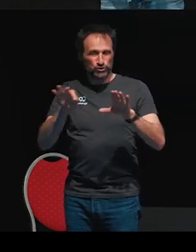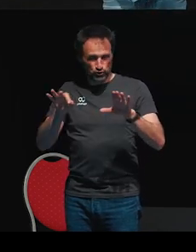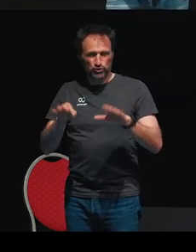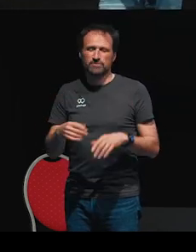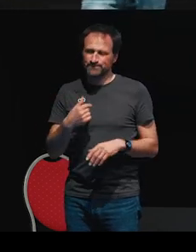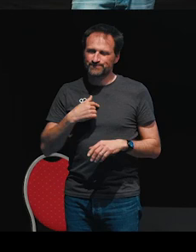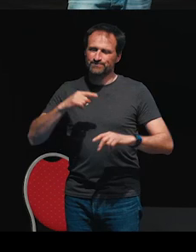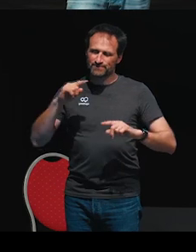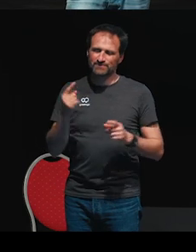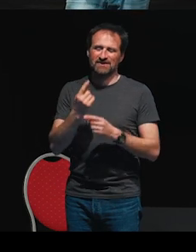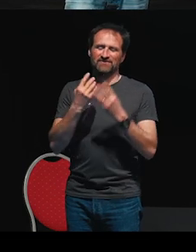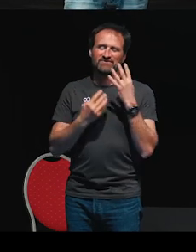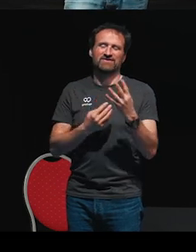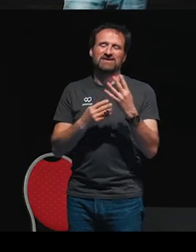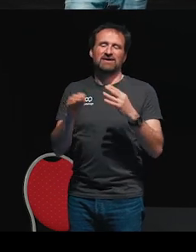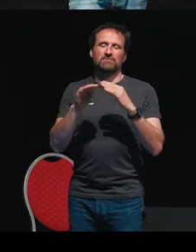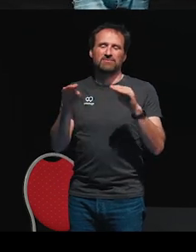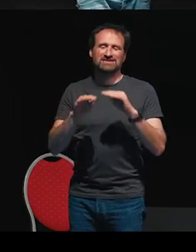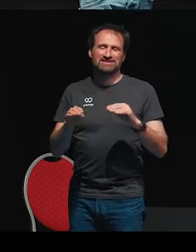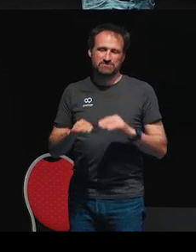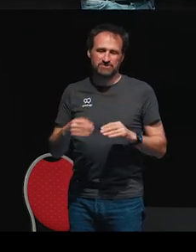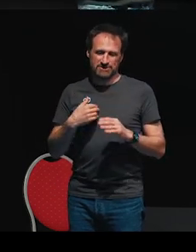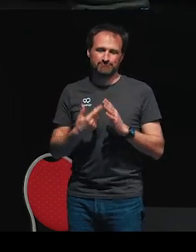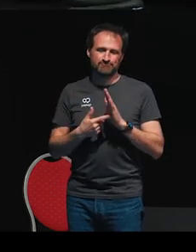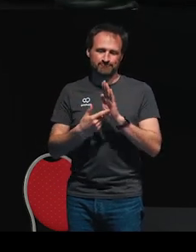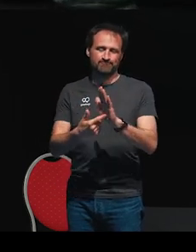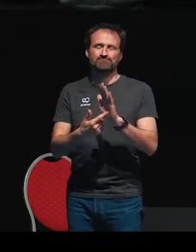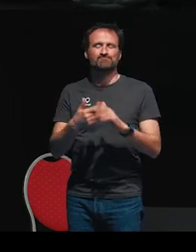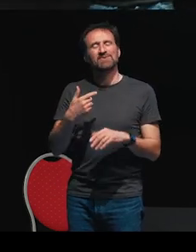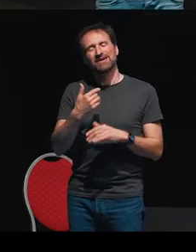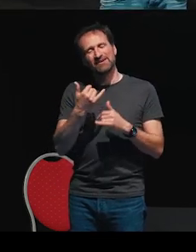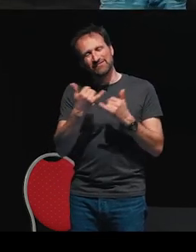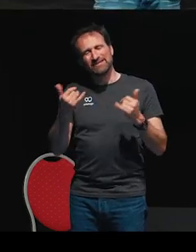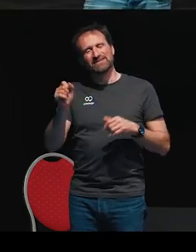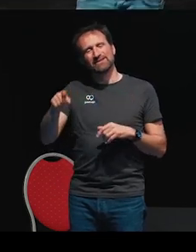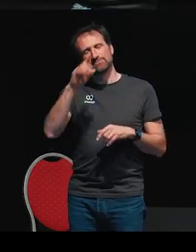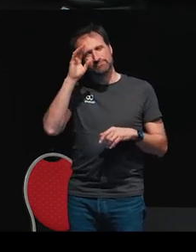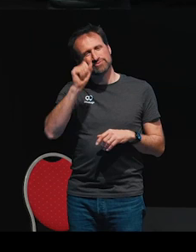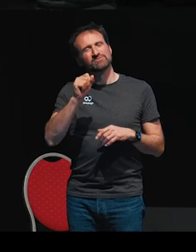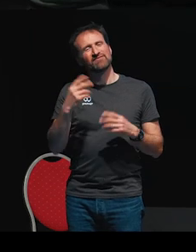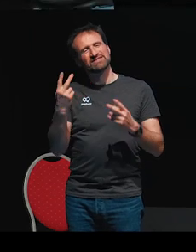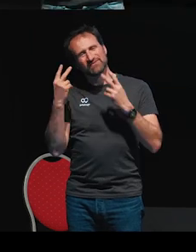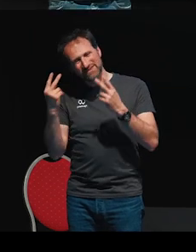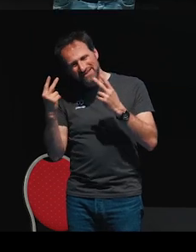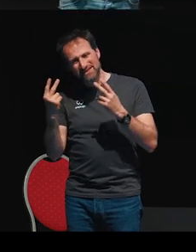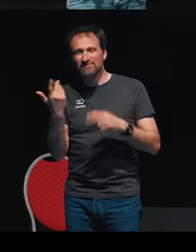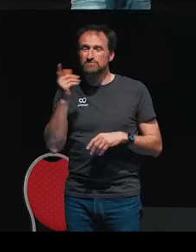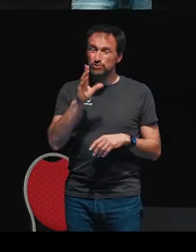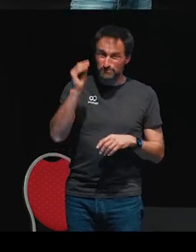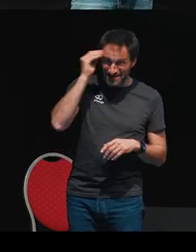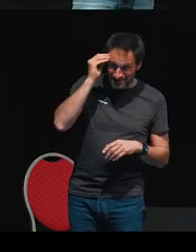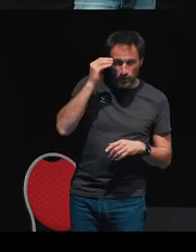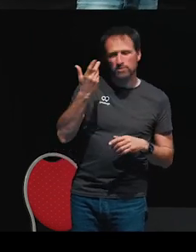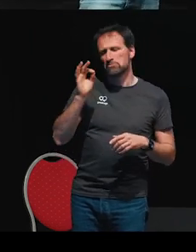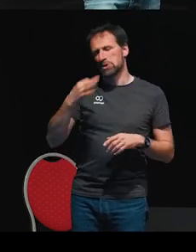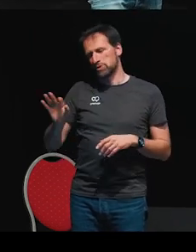4 principles that should help you to get a clue what is important and what not, what you should consider and what you don't need to